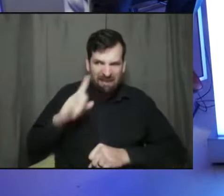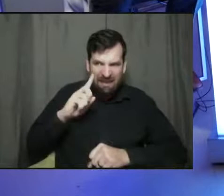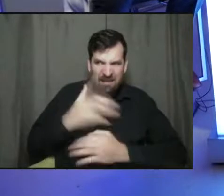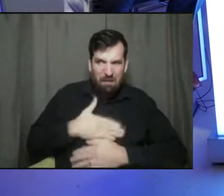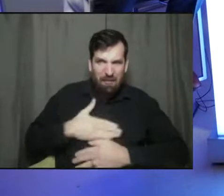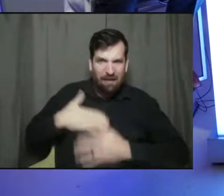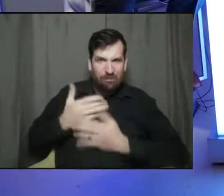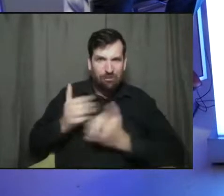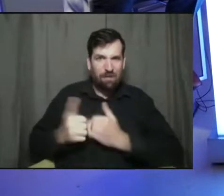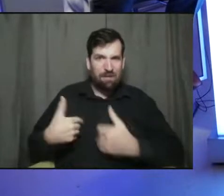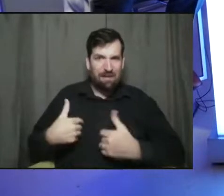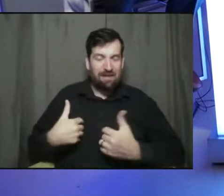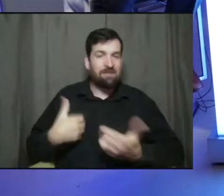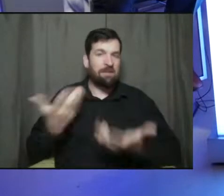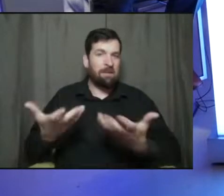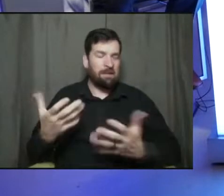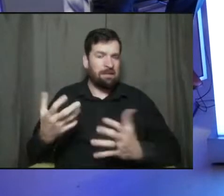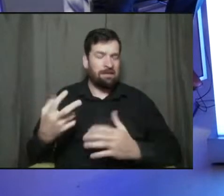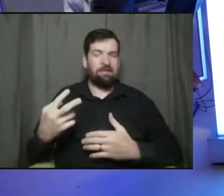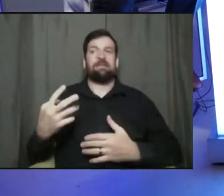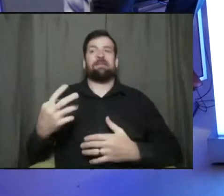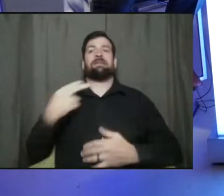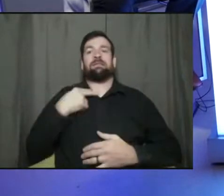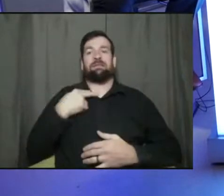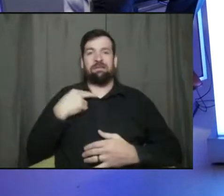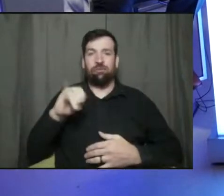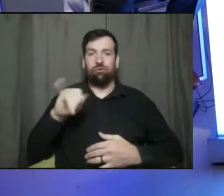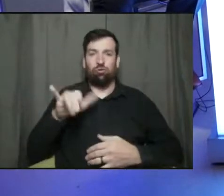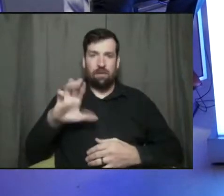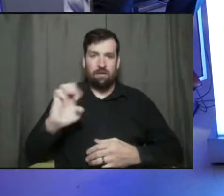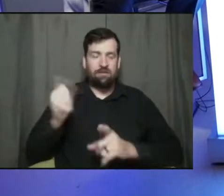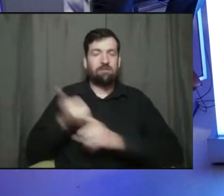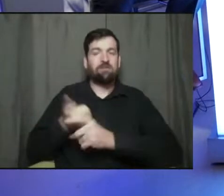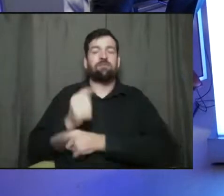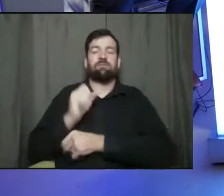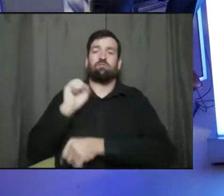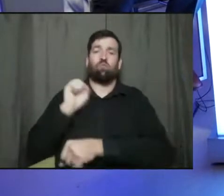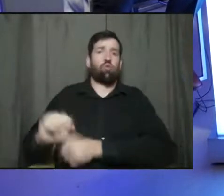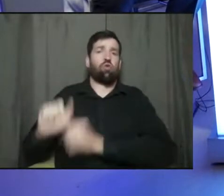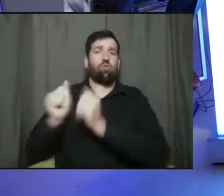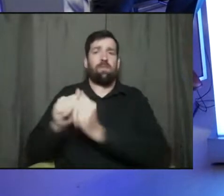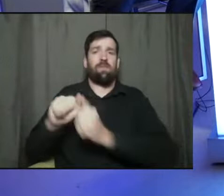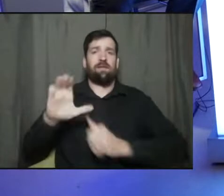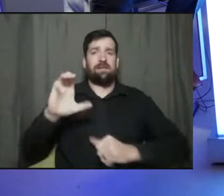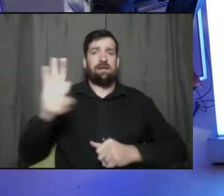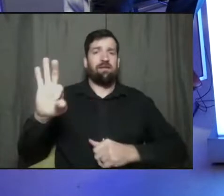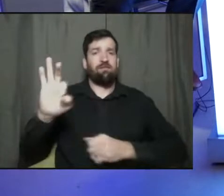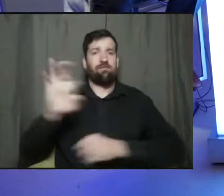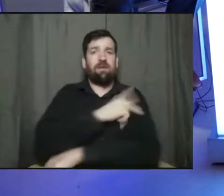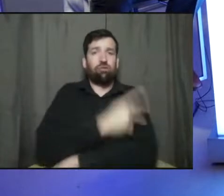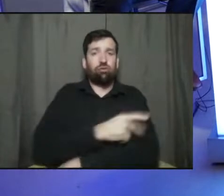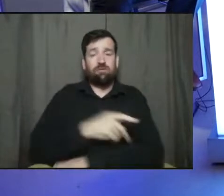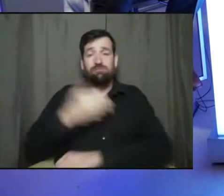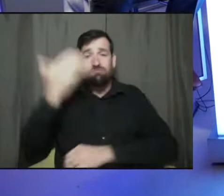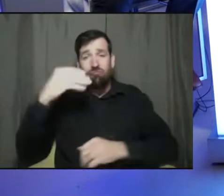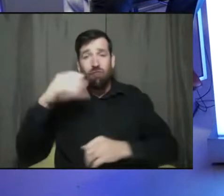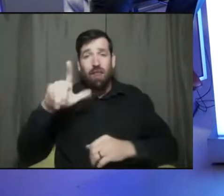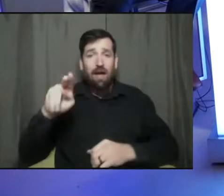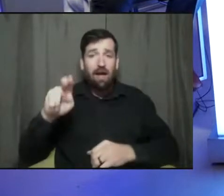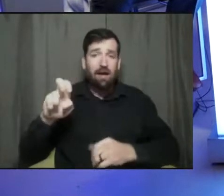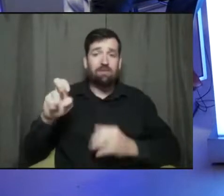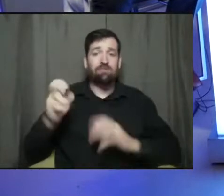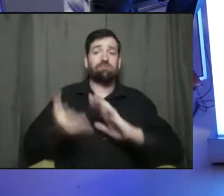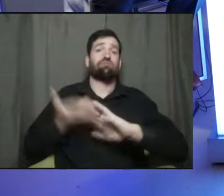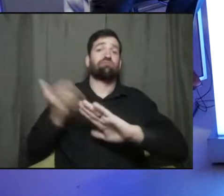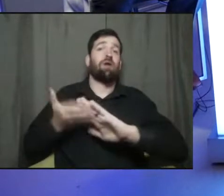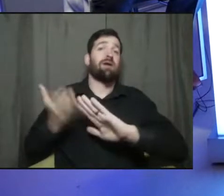may be more like a sentence. Joyce Funk. She works tirelessly with our CF patients. She's really on the front line. She's the one who actually coordinates and runs the clinic. She's